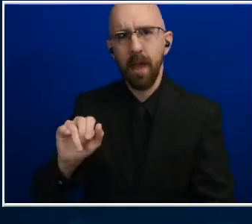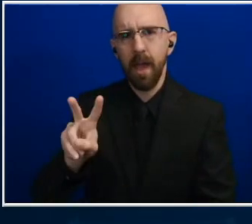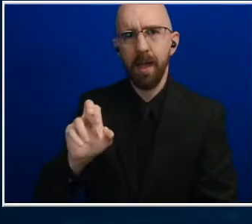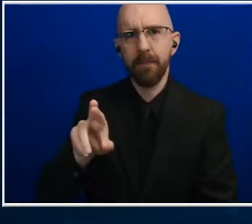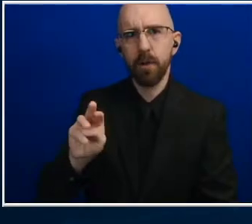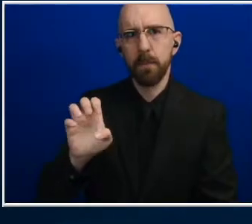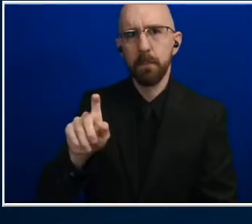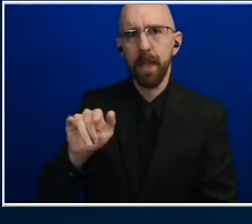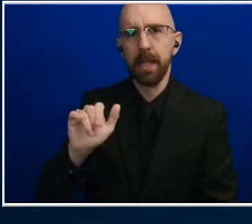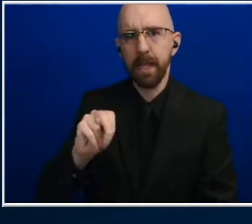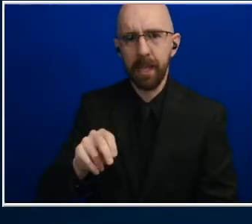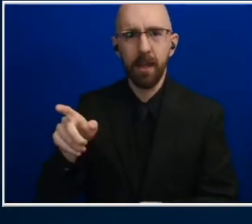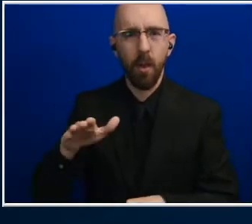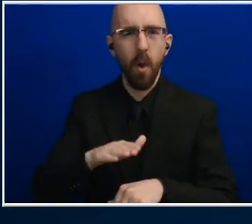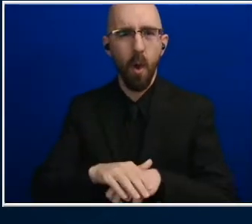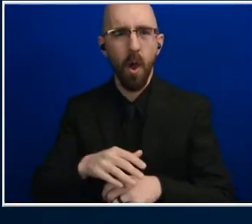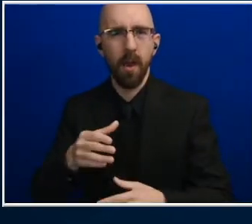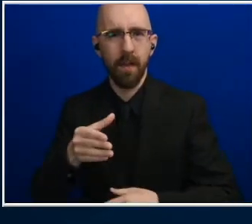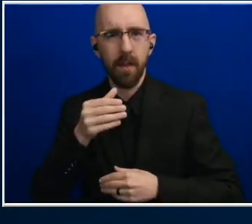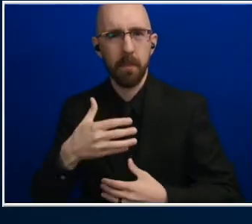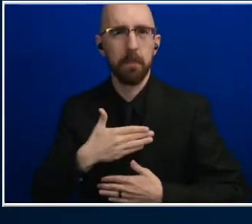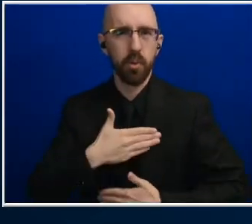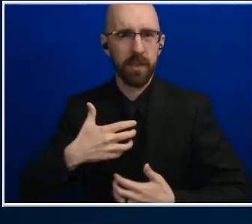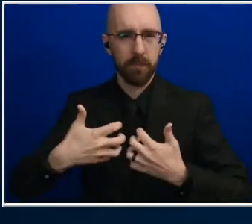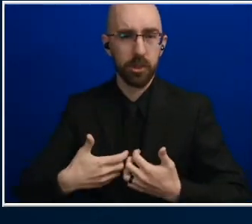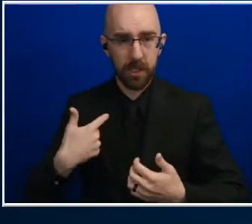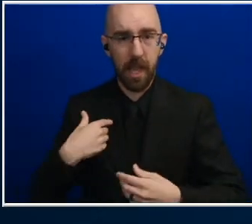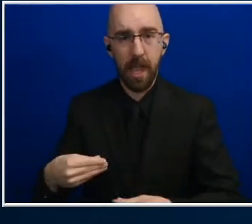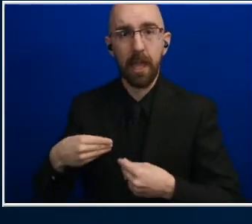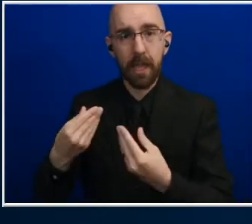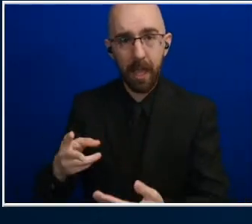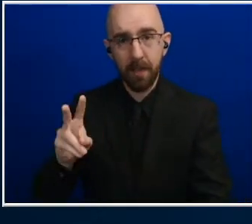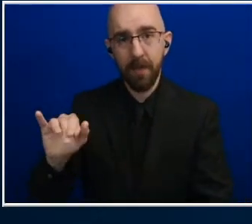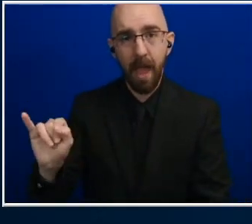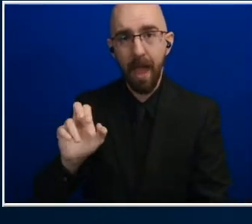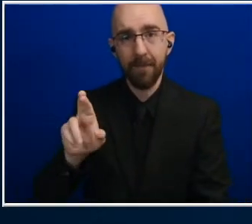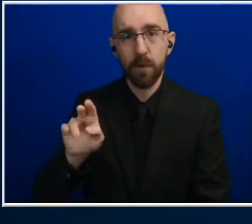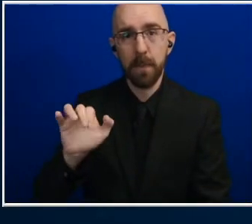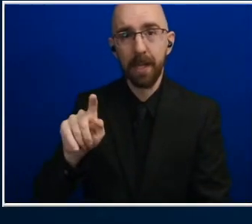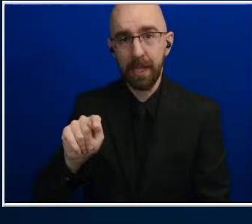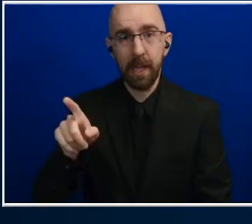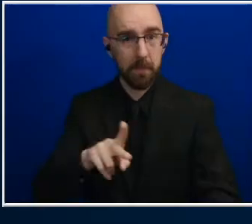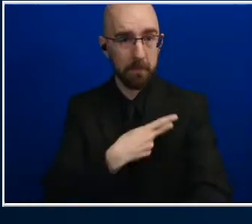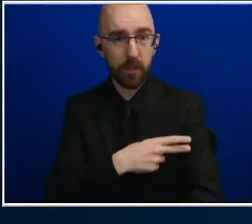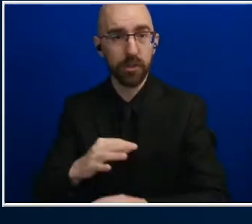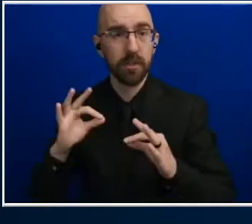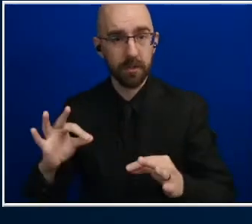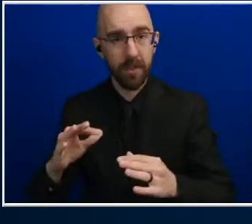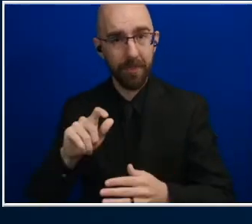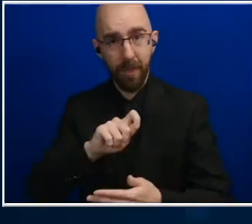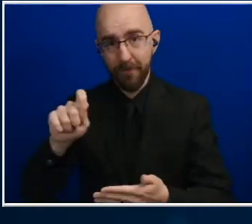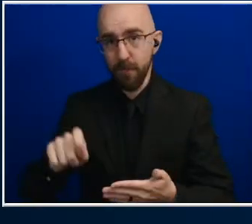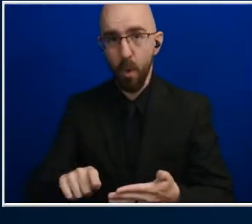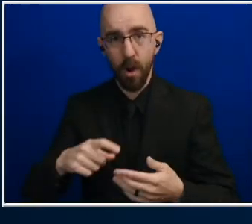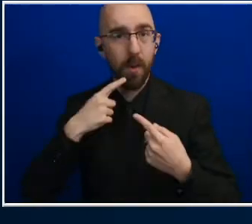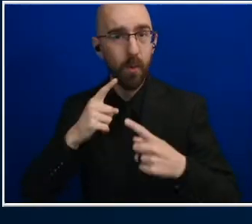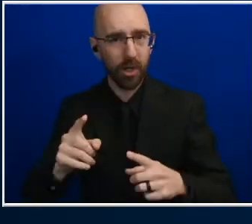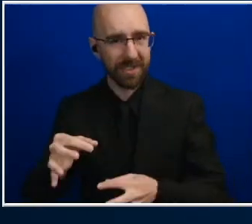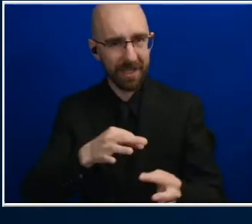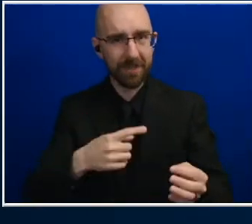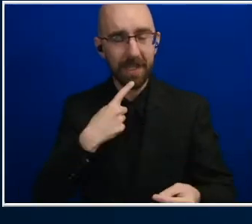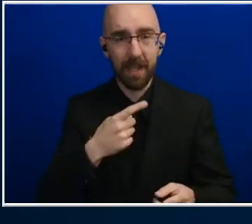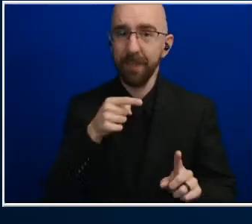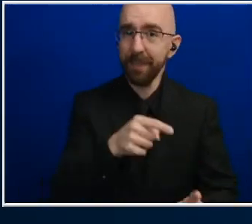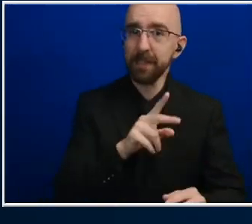had COVID, because I gave ivermectin and a patient got better. So therefore ivermectin works, as opposed to saying a patient got better. Yeah. He may have been